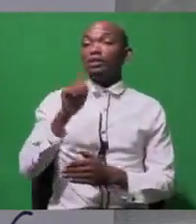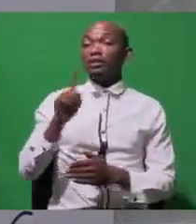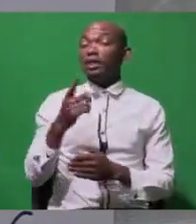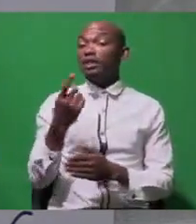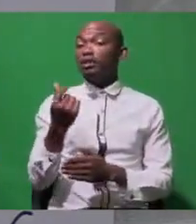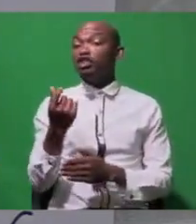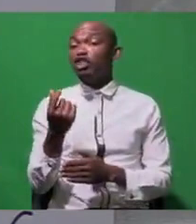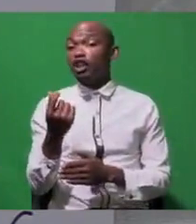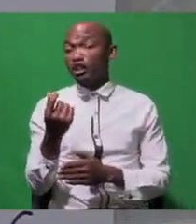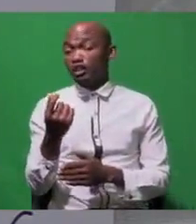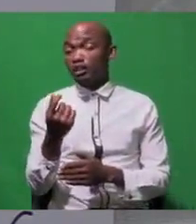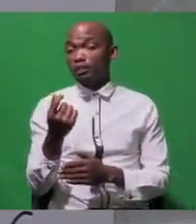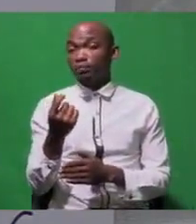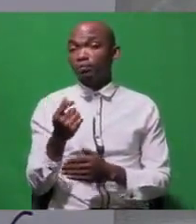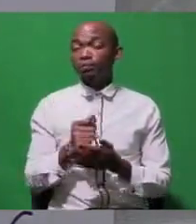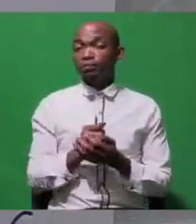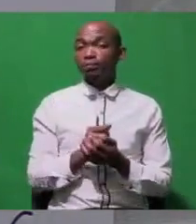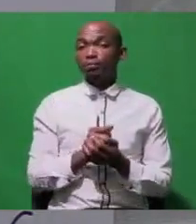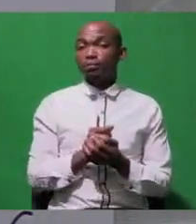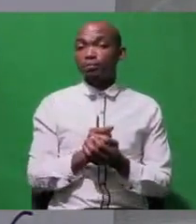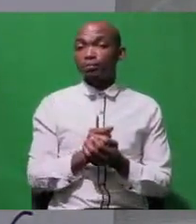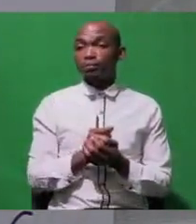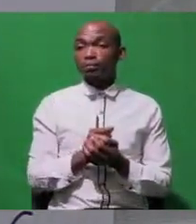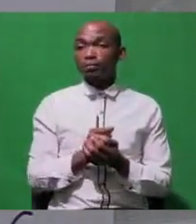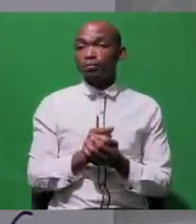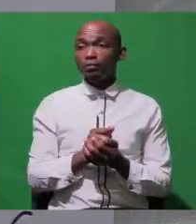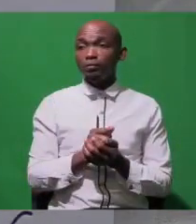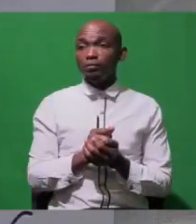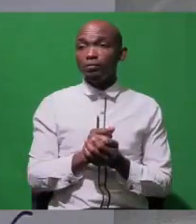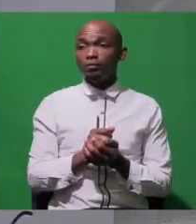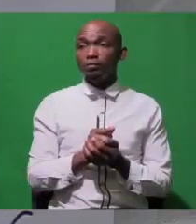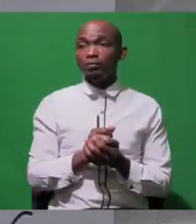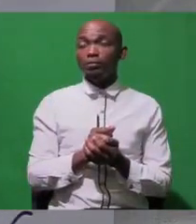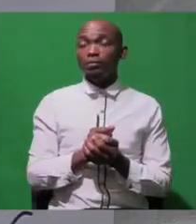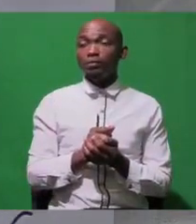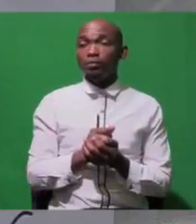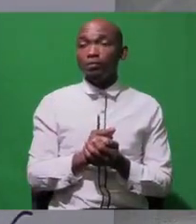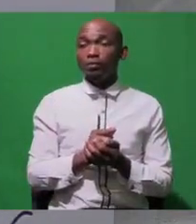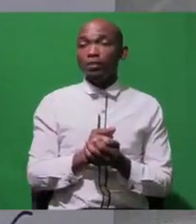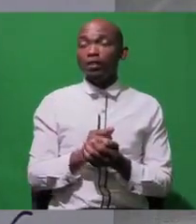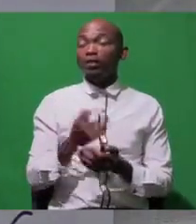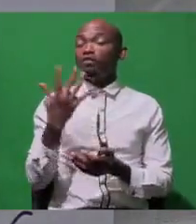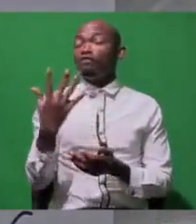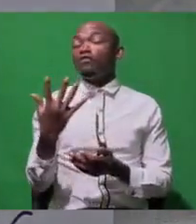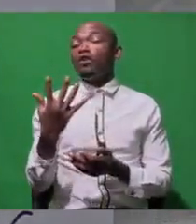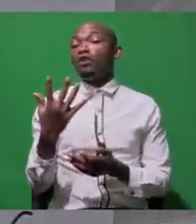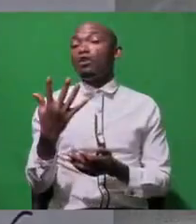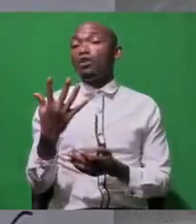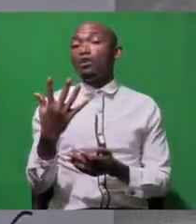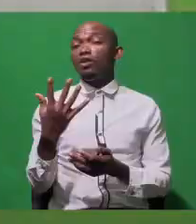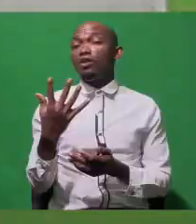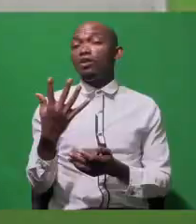4,000. Bought a motor van for cash, Tanzania shillings 4,000.